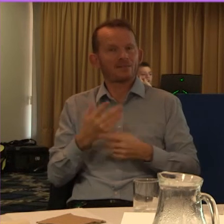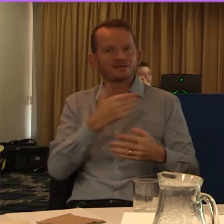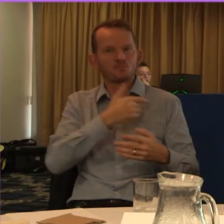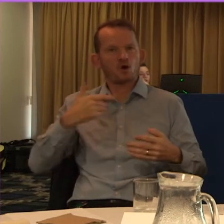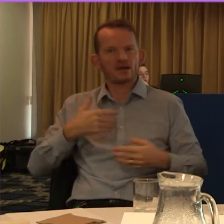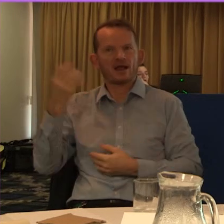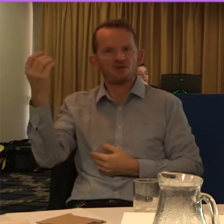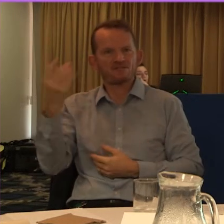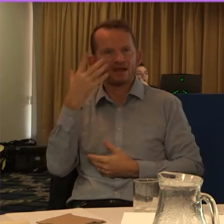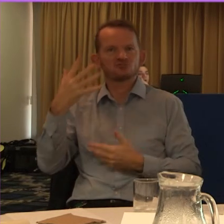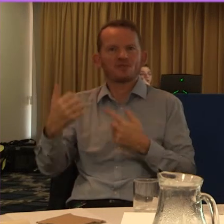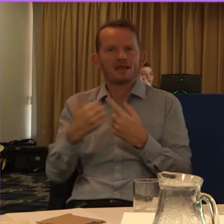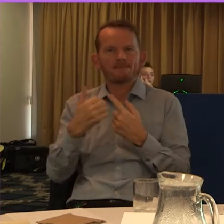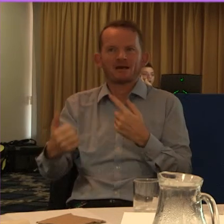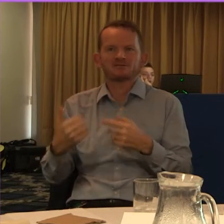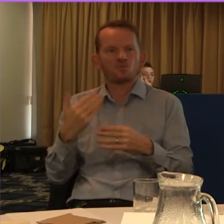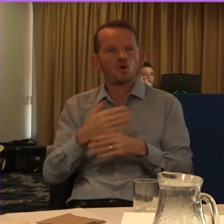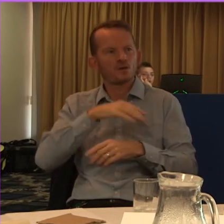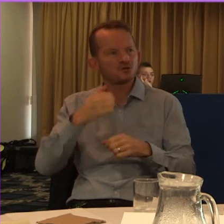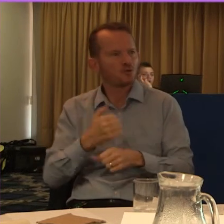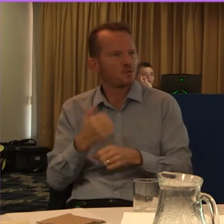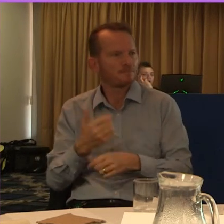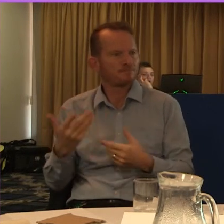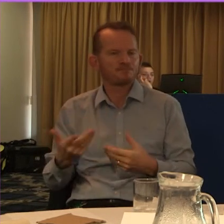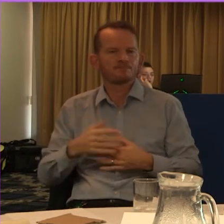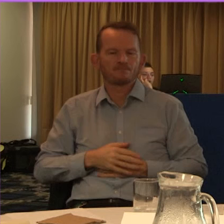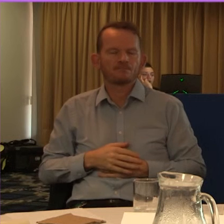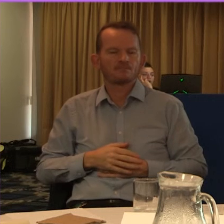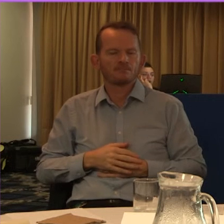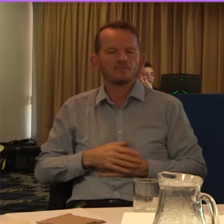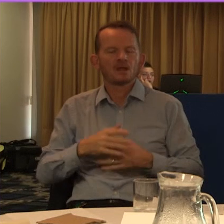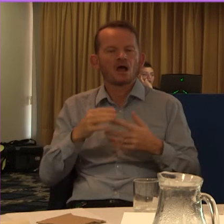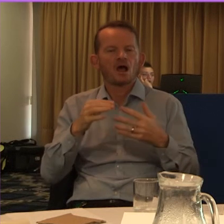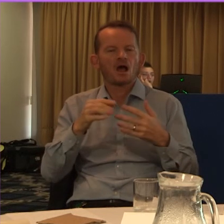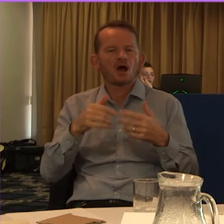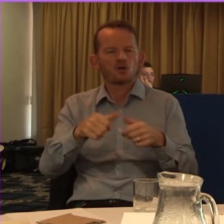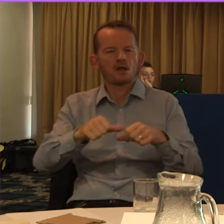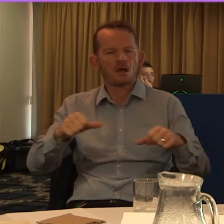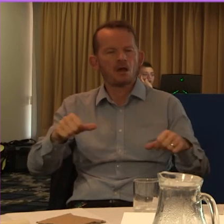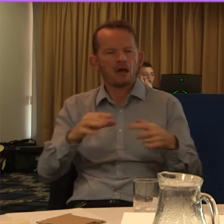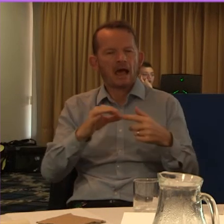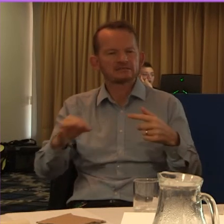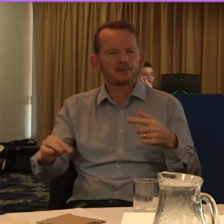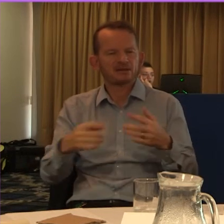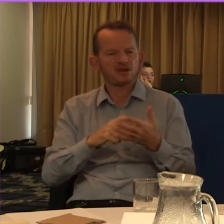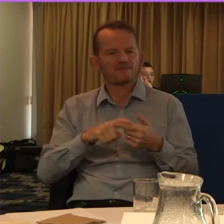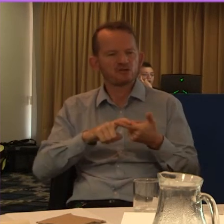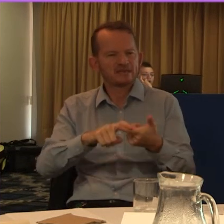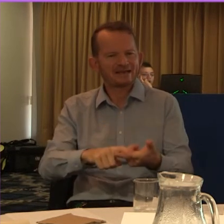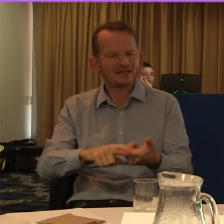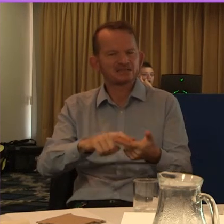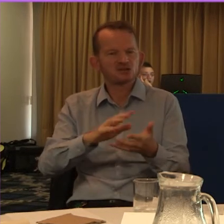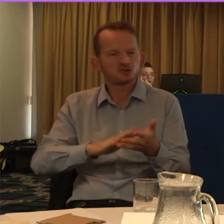reflection on the impact of the work that we do. And another aspect of resilience is social support, or communities